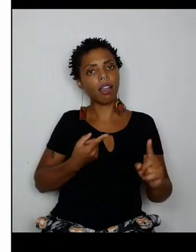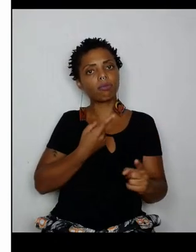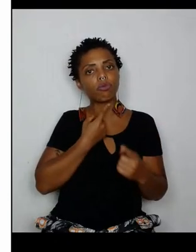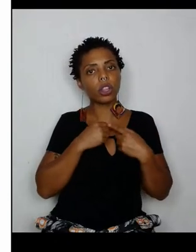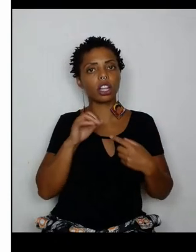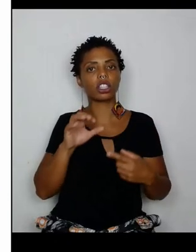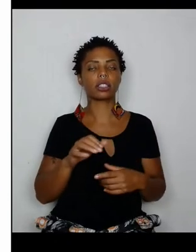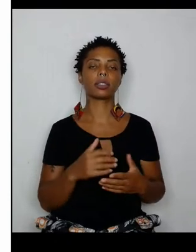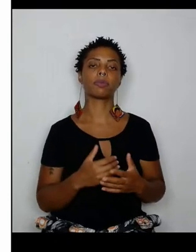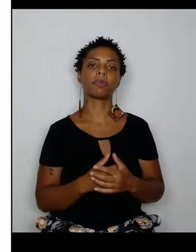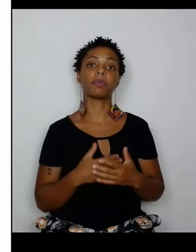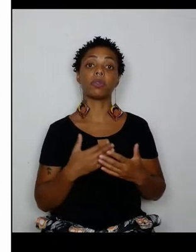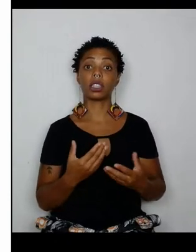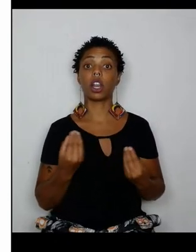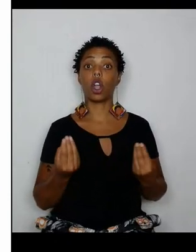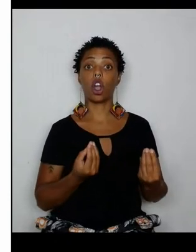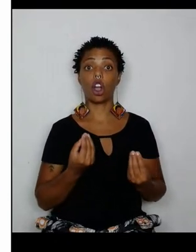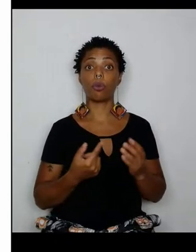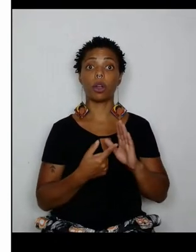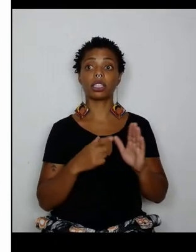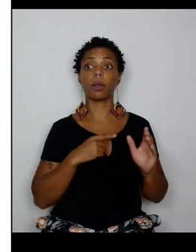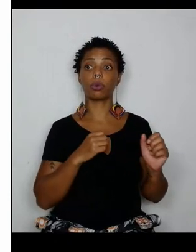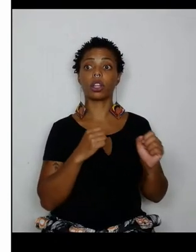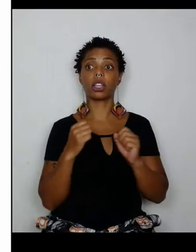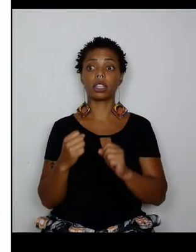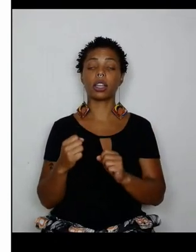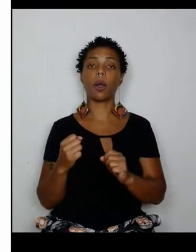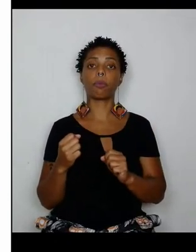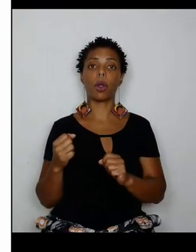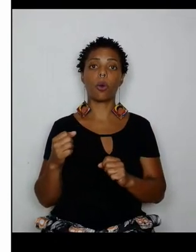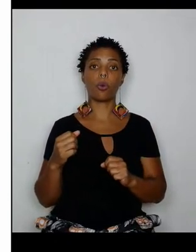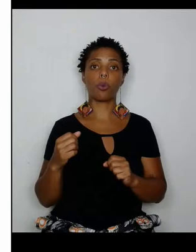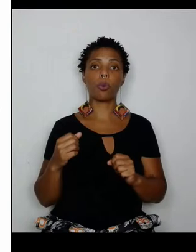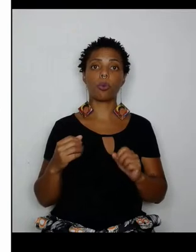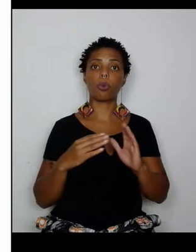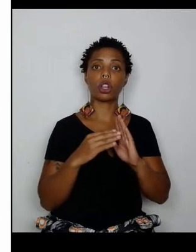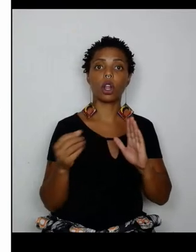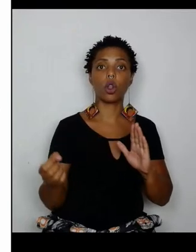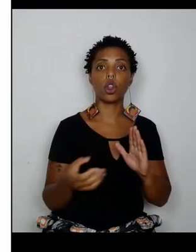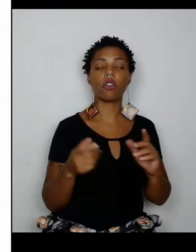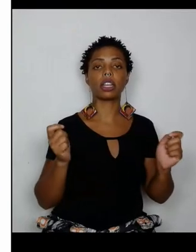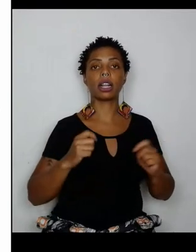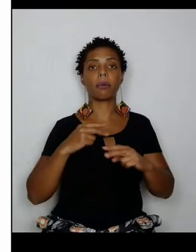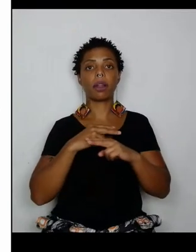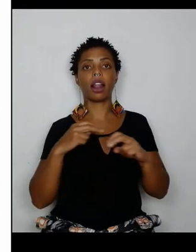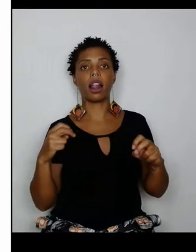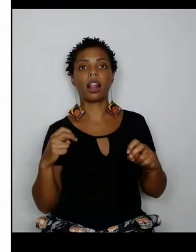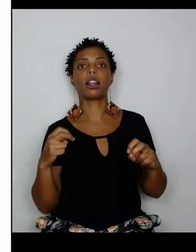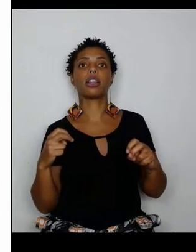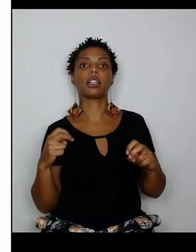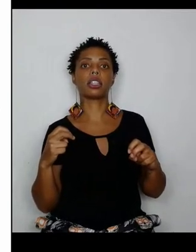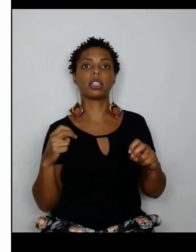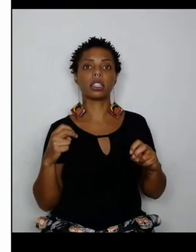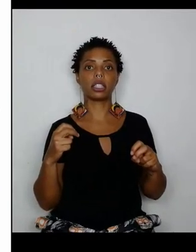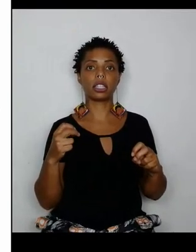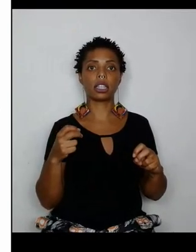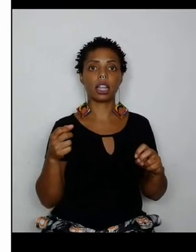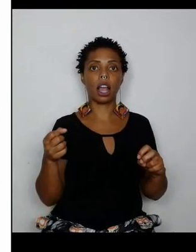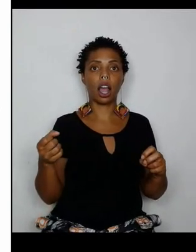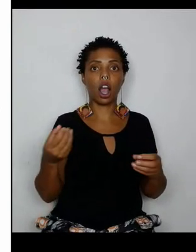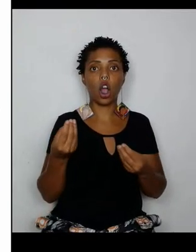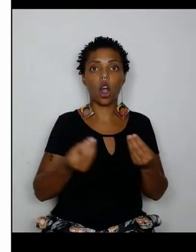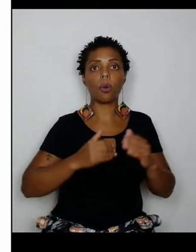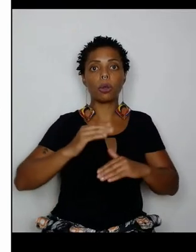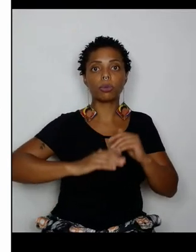exciting new model for examining the multiple subjects positions and locations in gogan's original production and in the